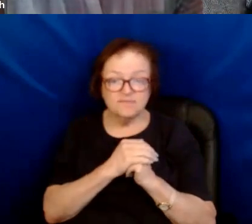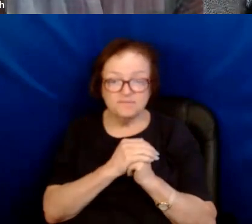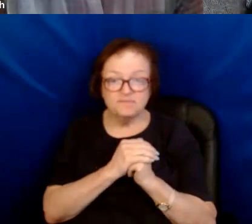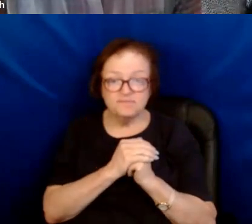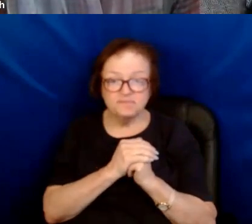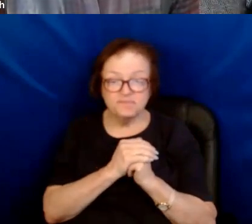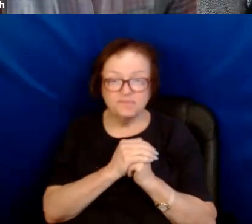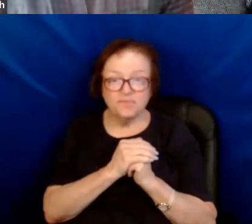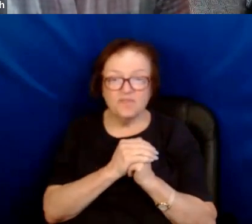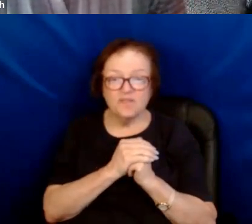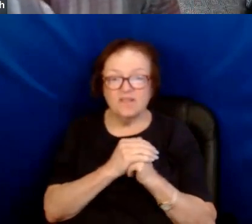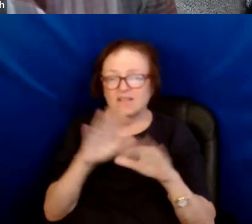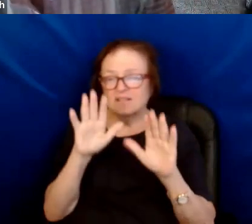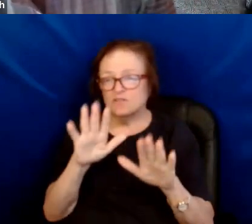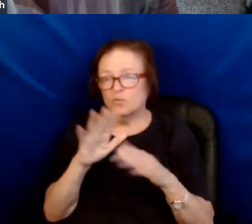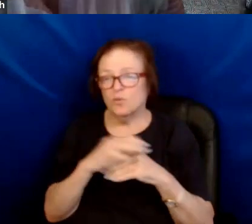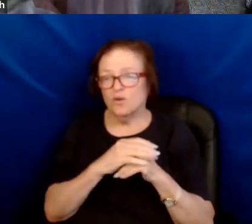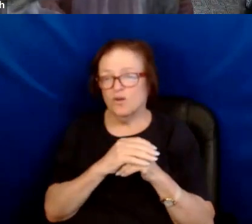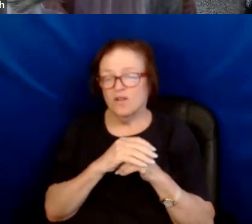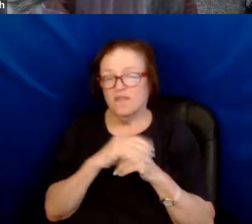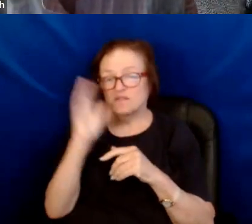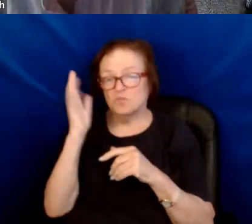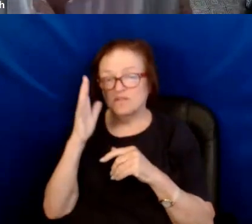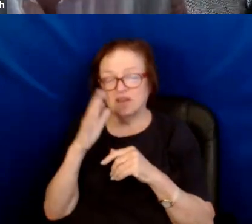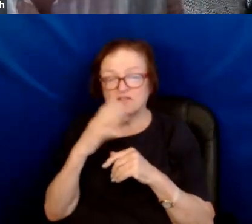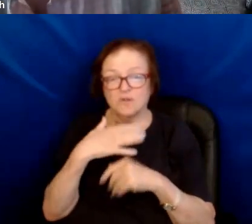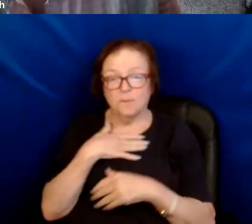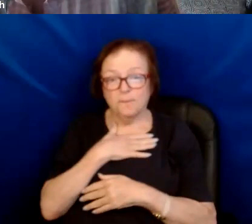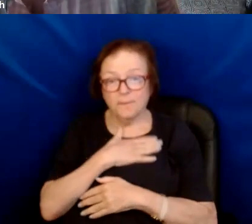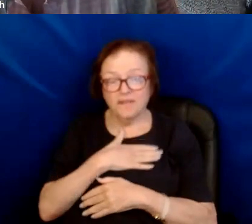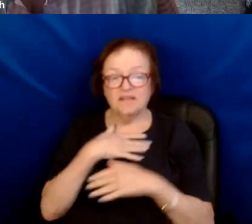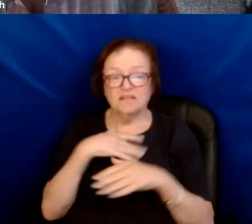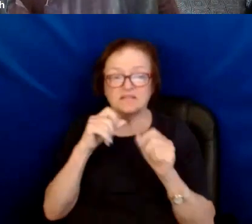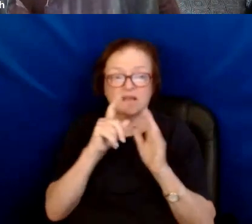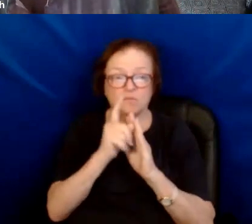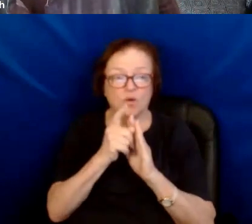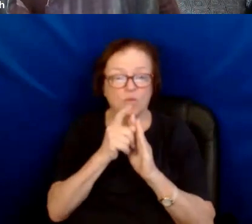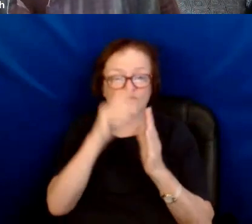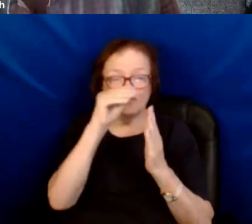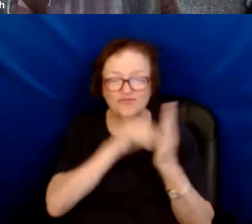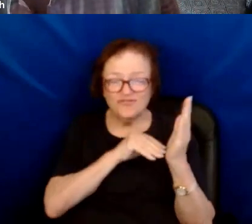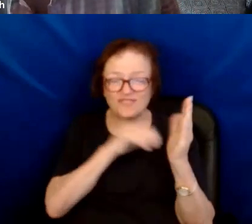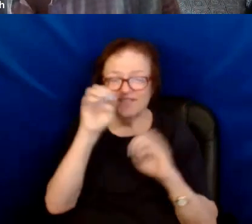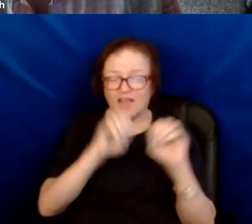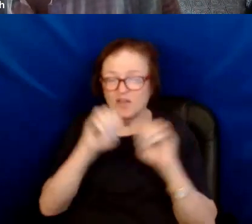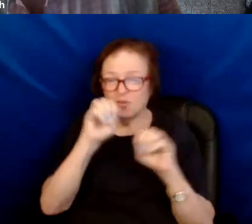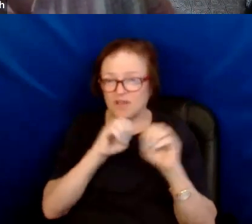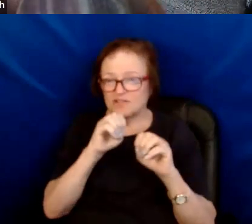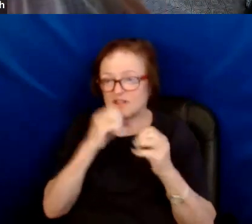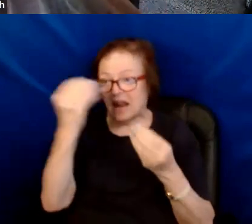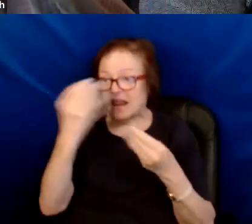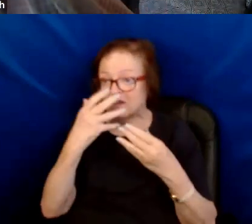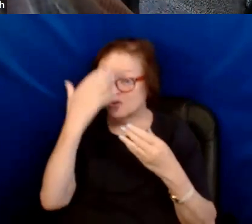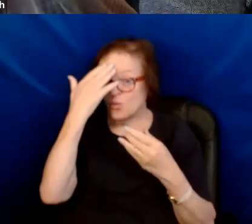you all exit the presentation today, please take a moment to fill out the evaluation for us and let us know what you thought